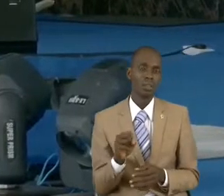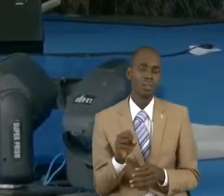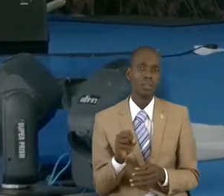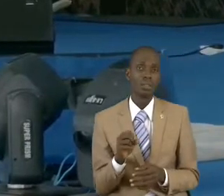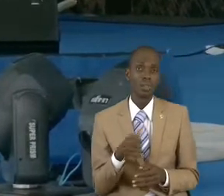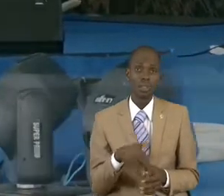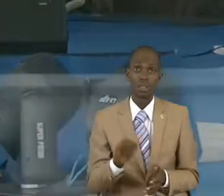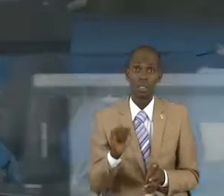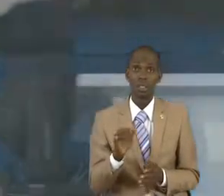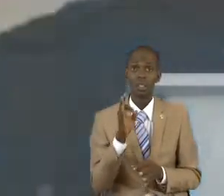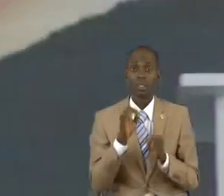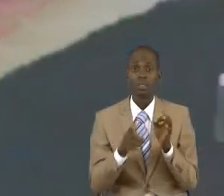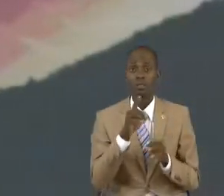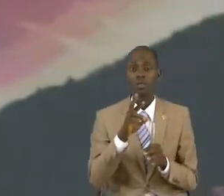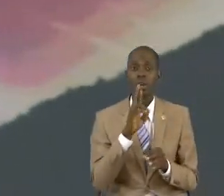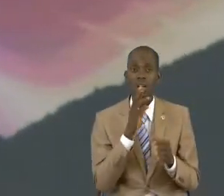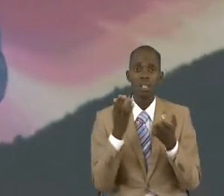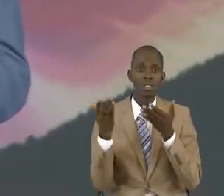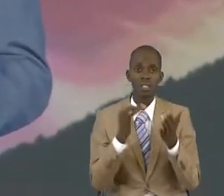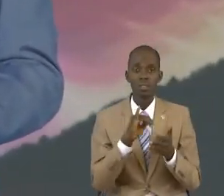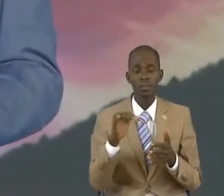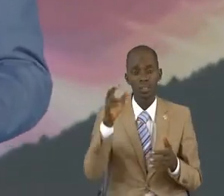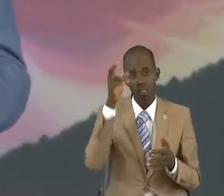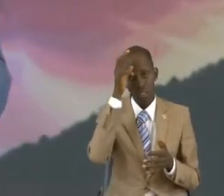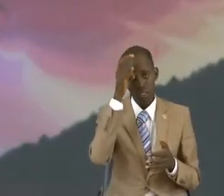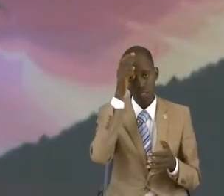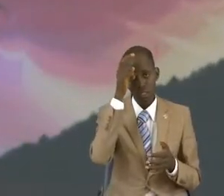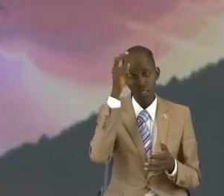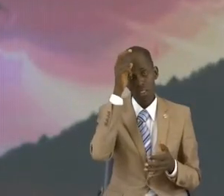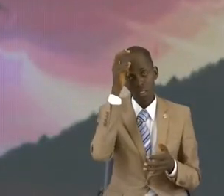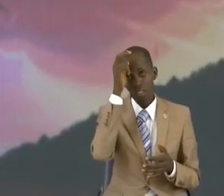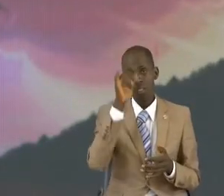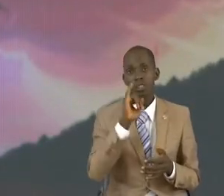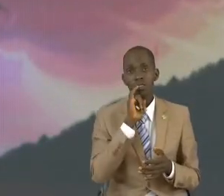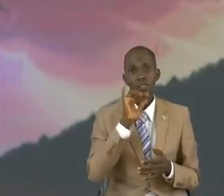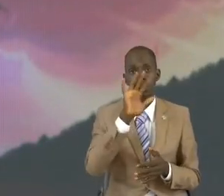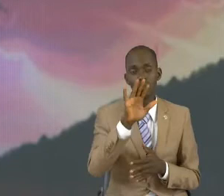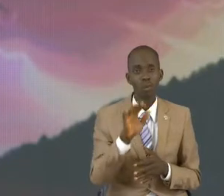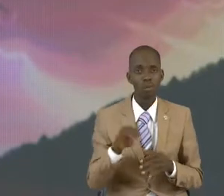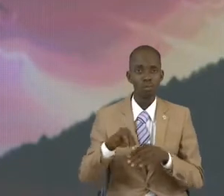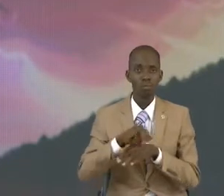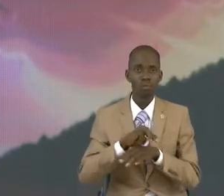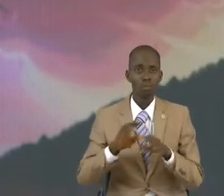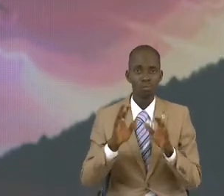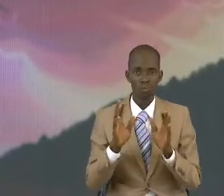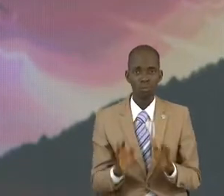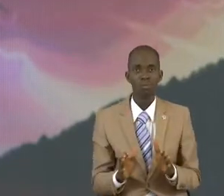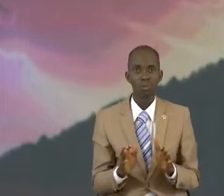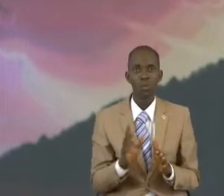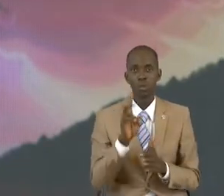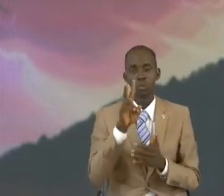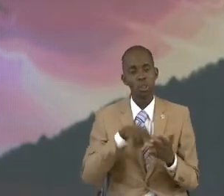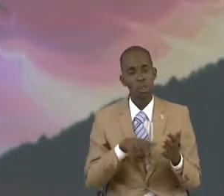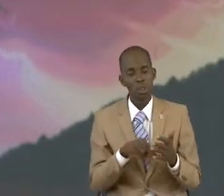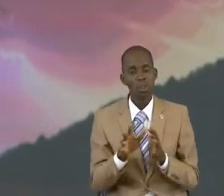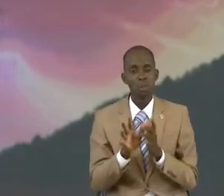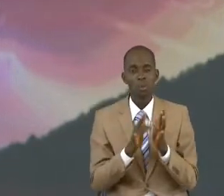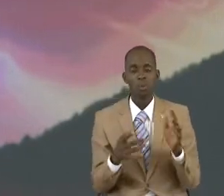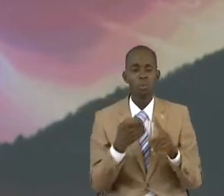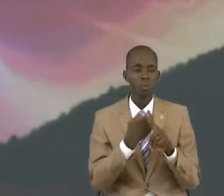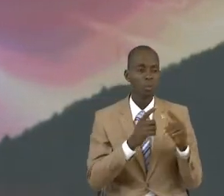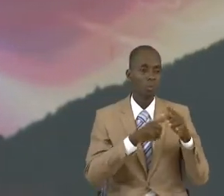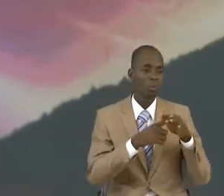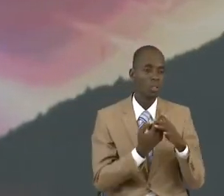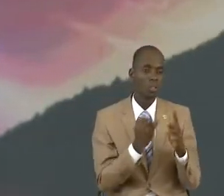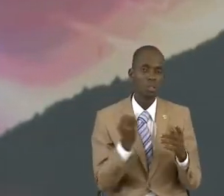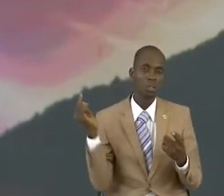serving Satan, Satan is your master. You read the Bible from cover to cover,